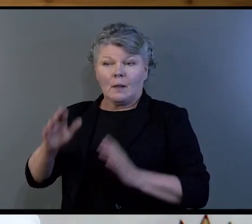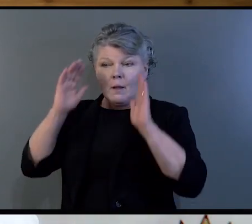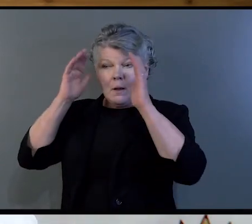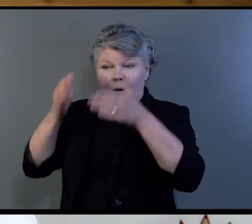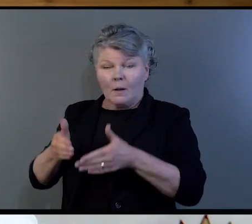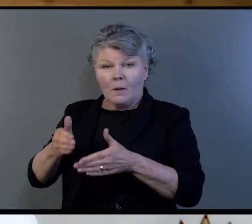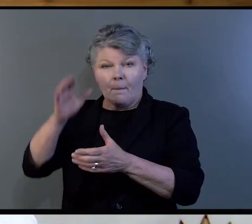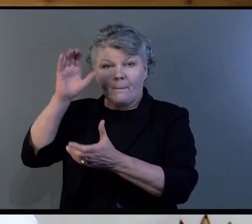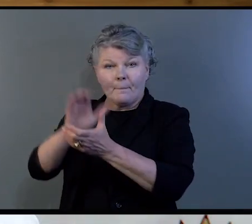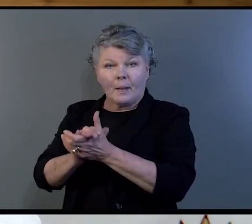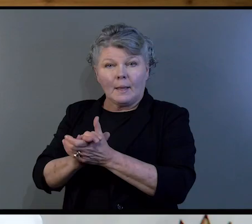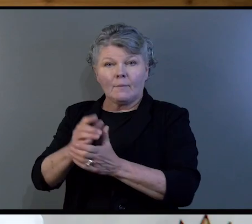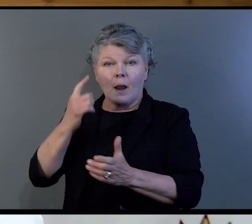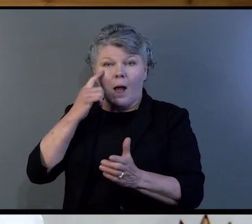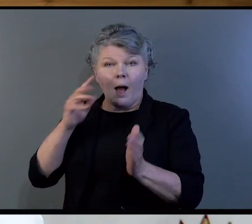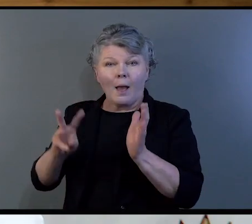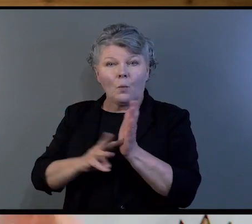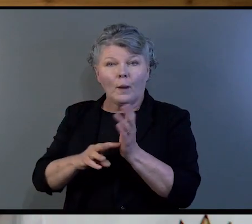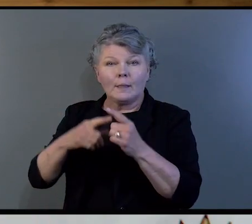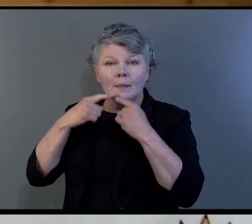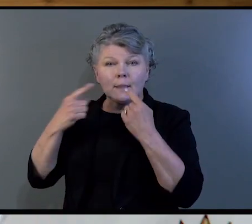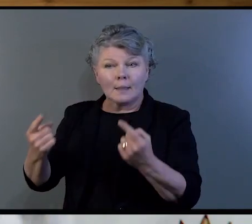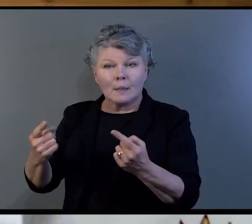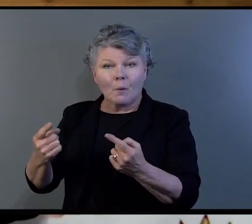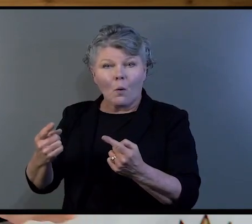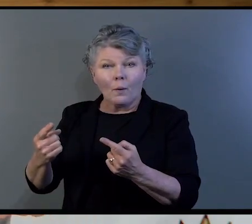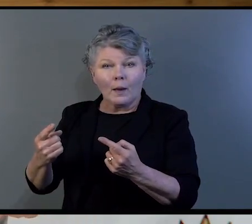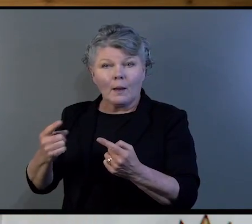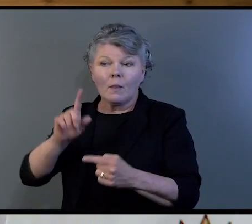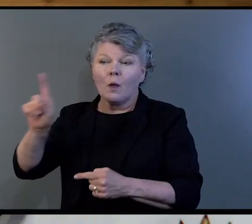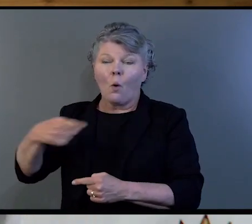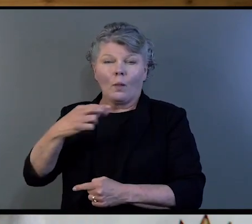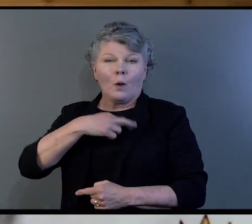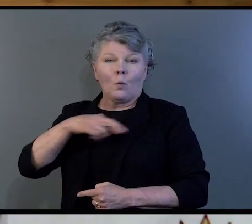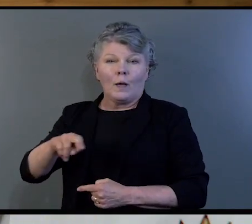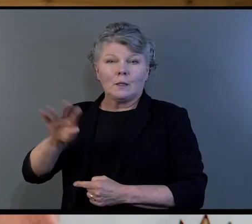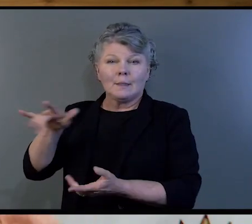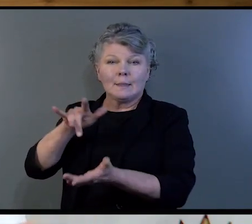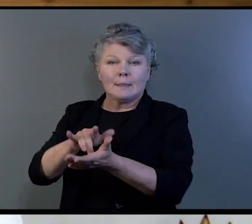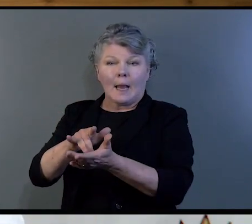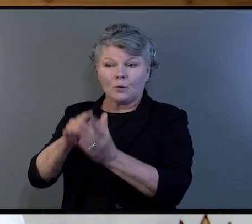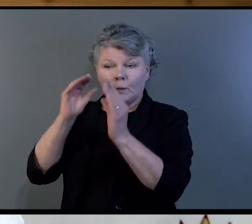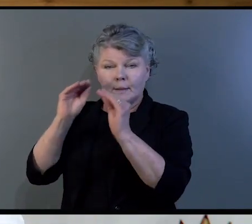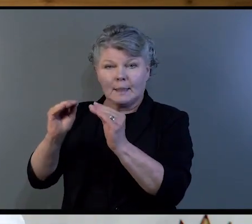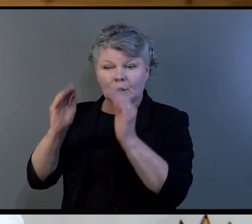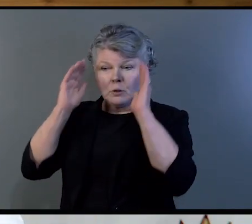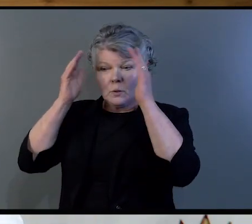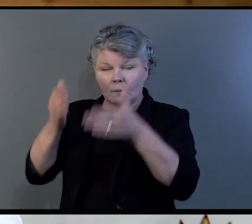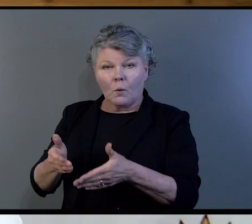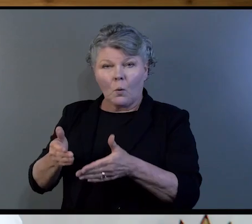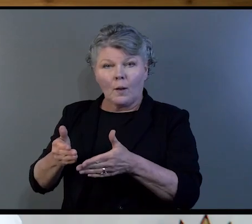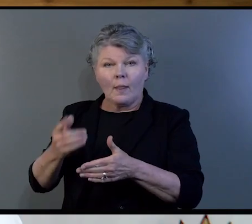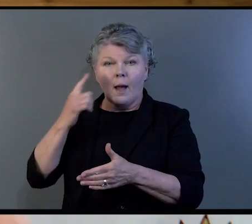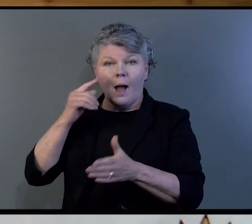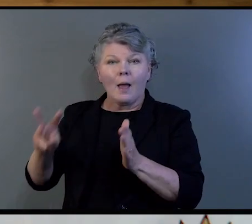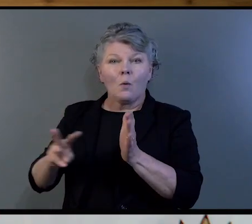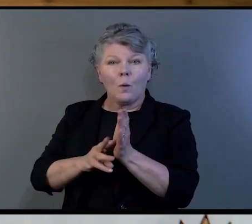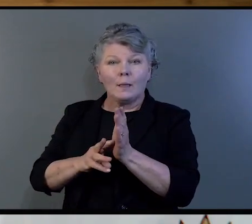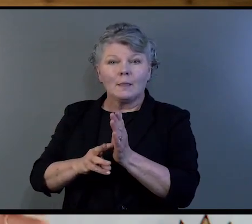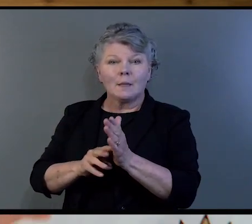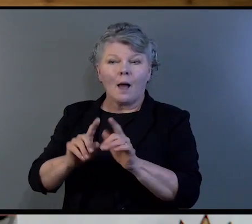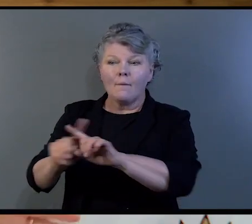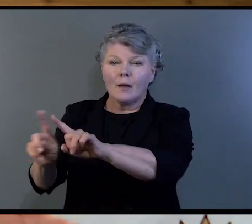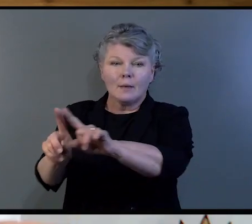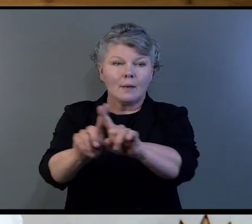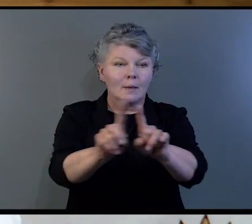based on eyewitness testimony. Christianity is the only religion whose central teaching is based on the eyewitness testimony of